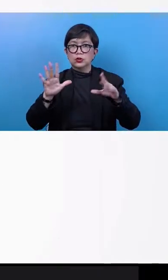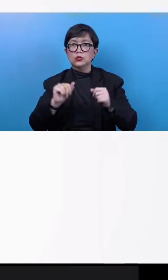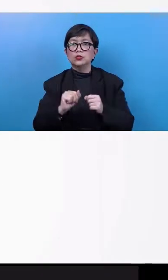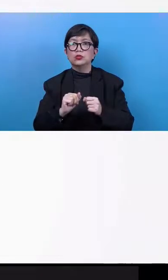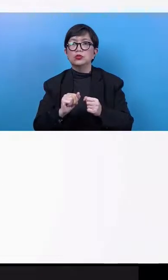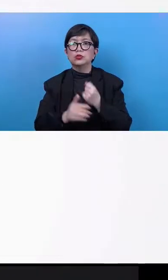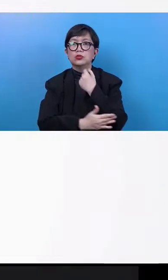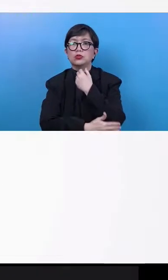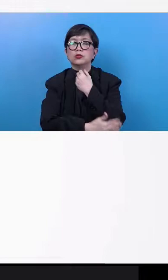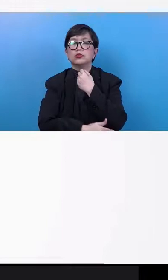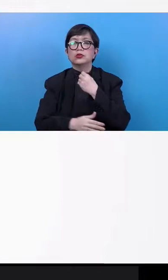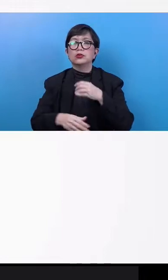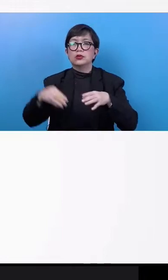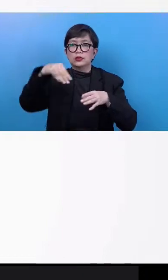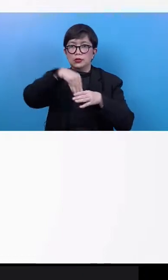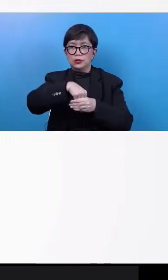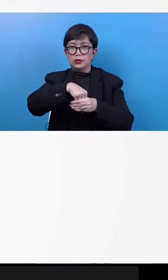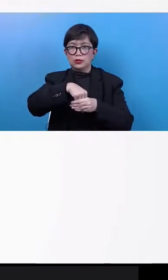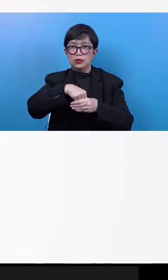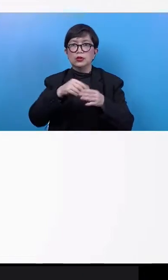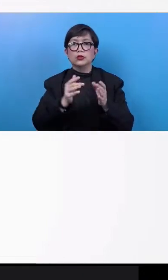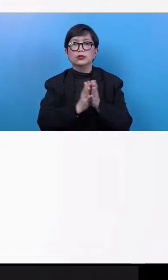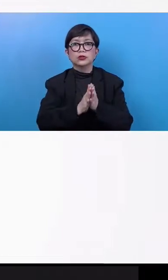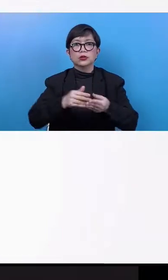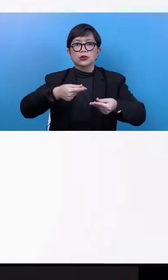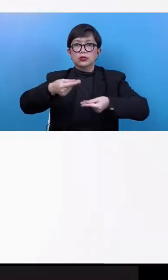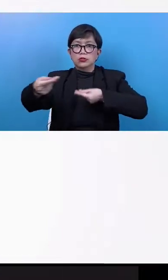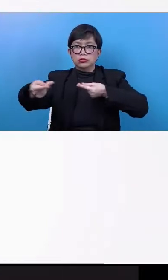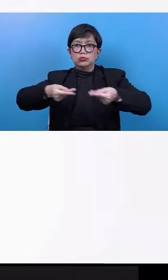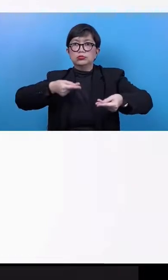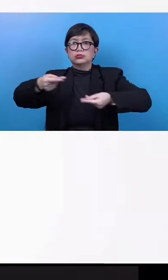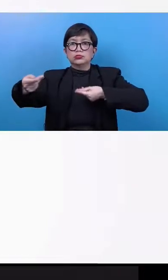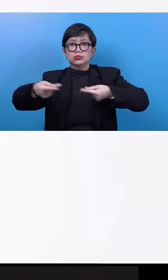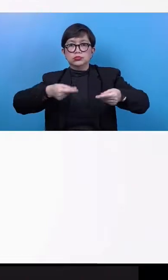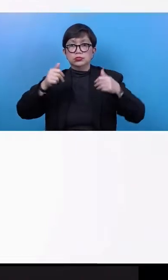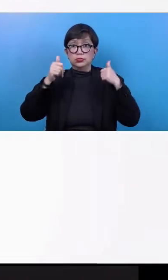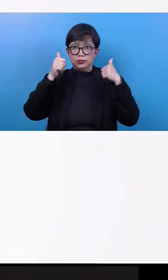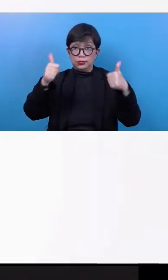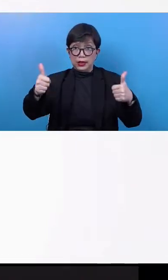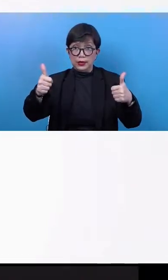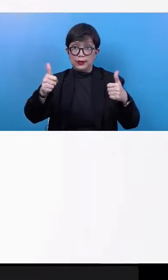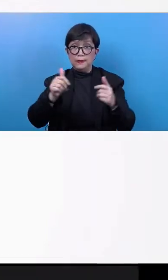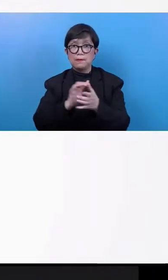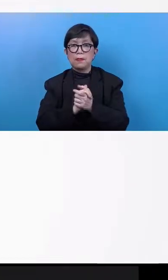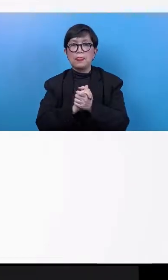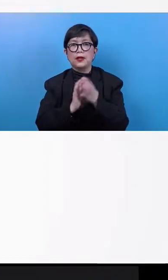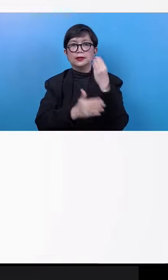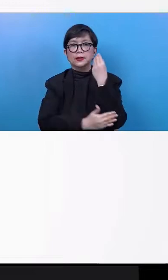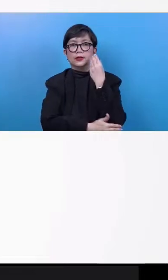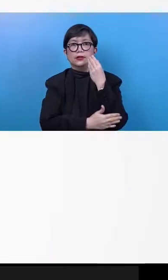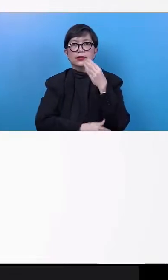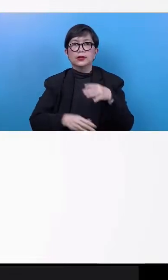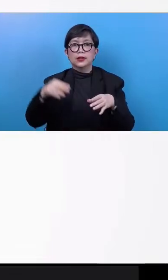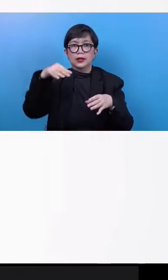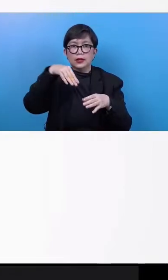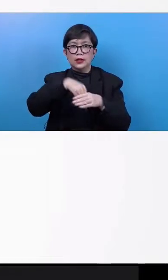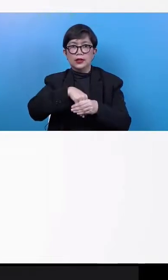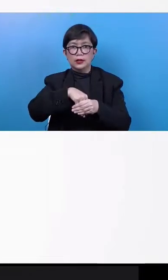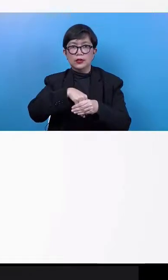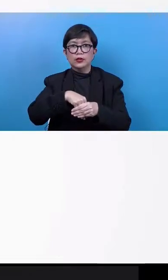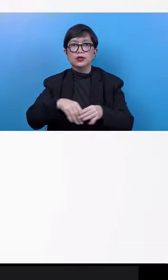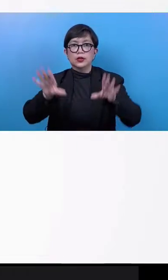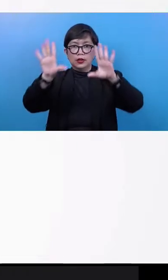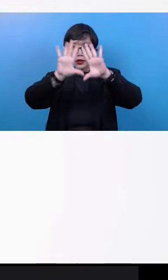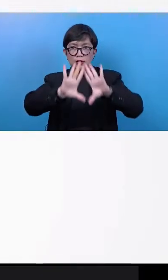which we involve, of course, the agreement of the ASEAN member states, involvement of partners, and also a lot of consultation